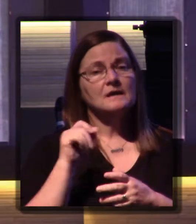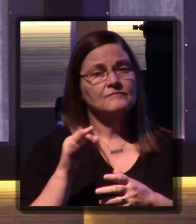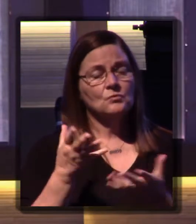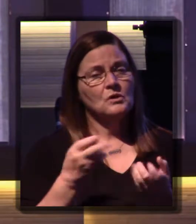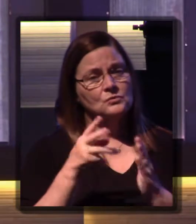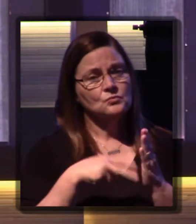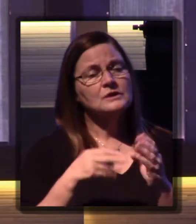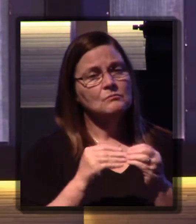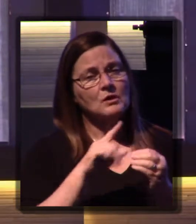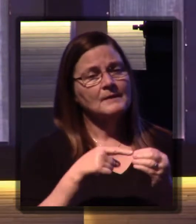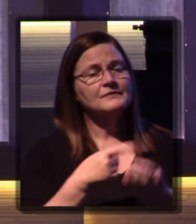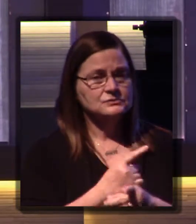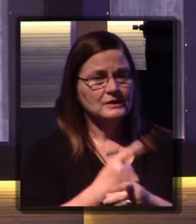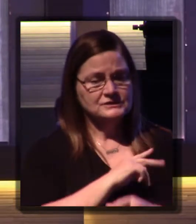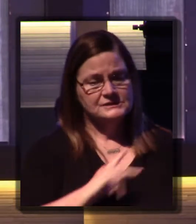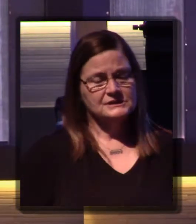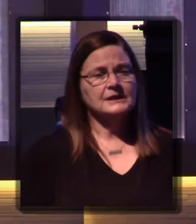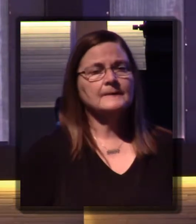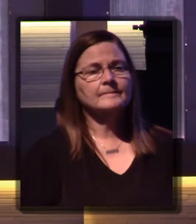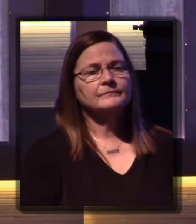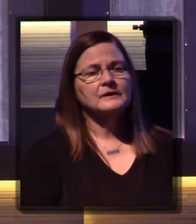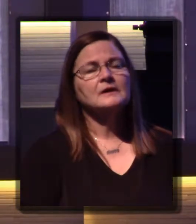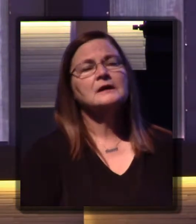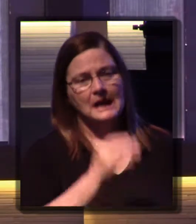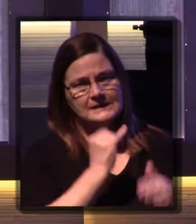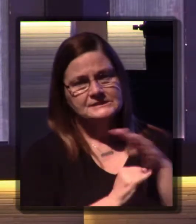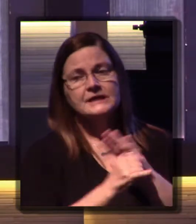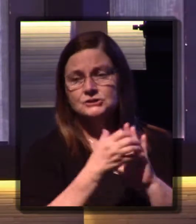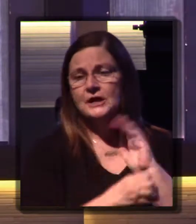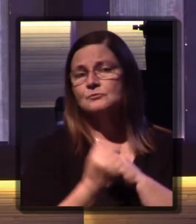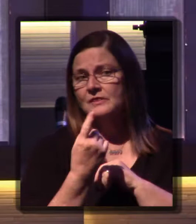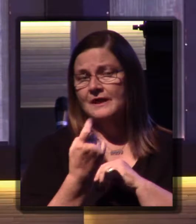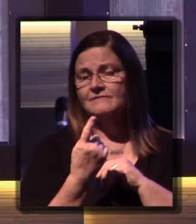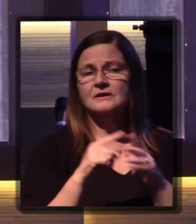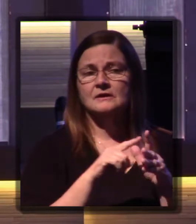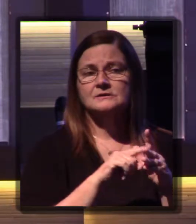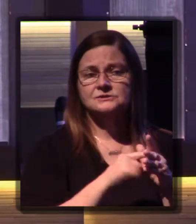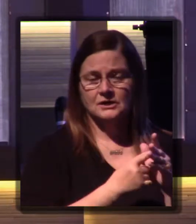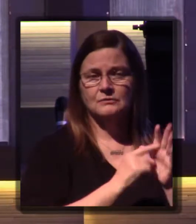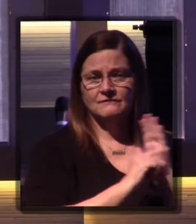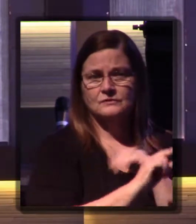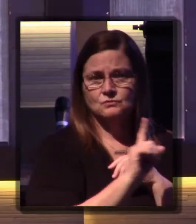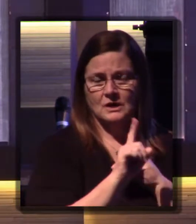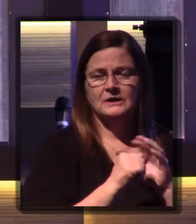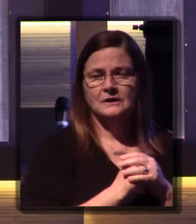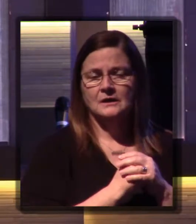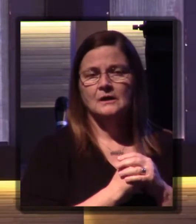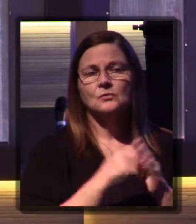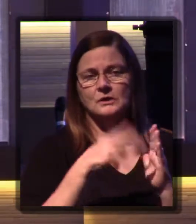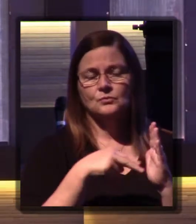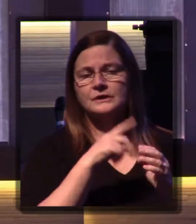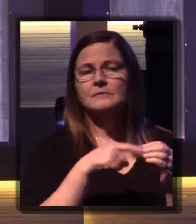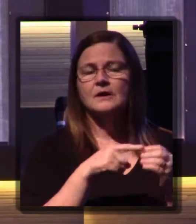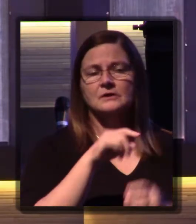now, but if you want to read a little bit more about this righteous king, you go to Isaiah chapter 11, beginning with verse 1, where we read